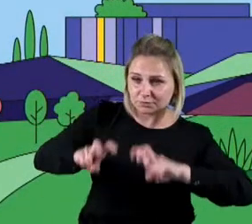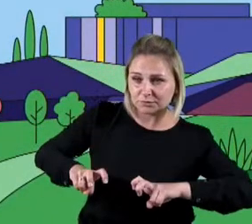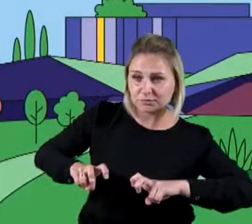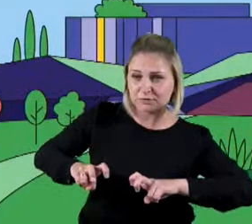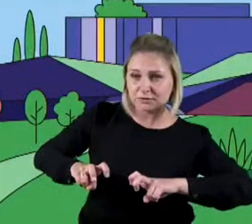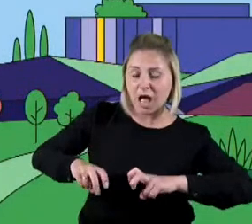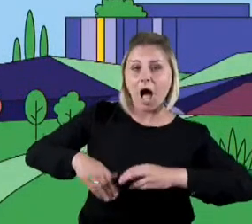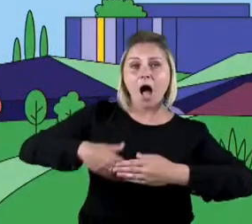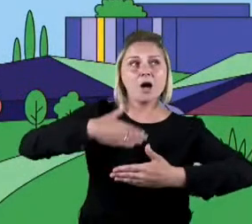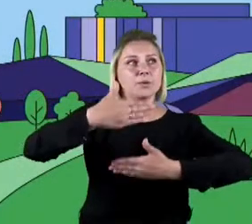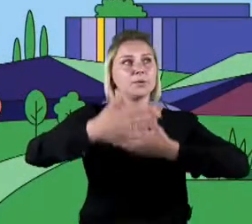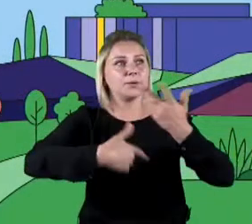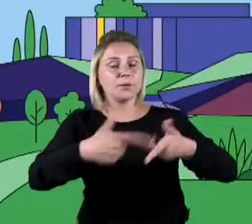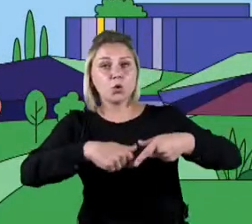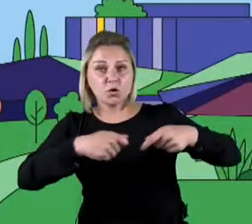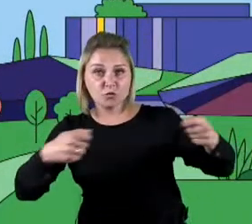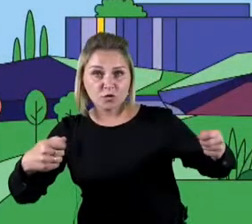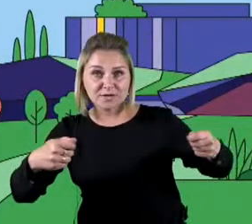continue